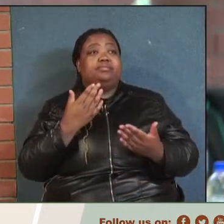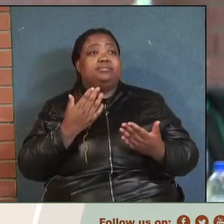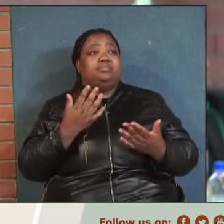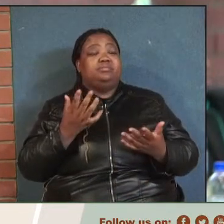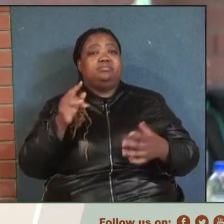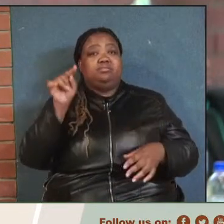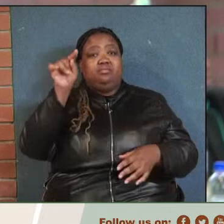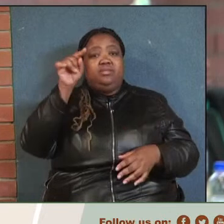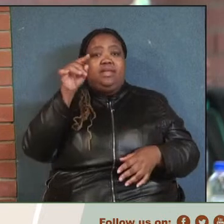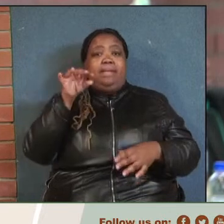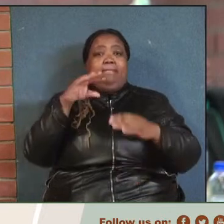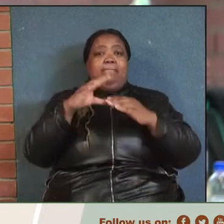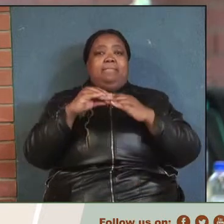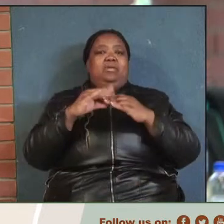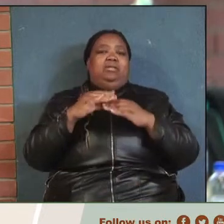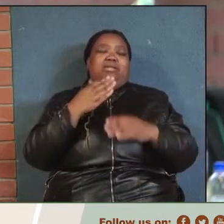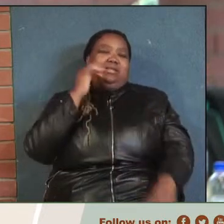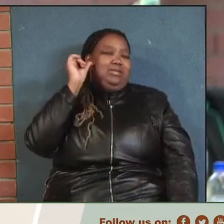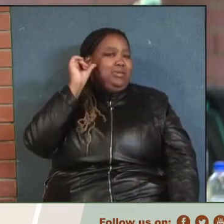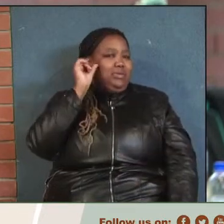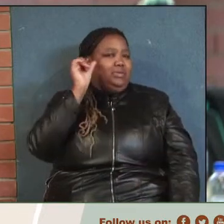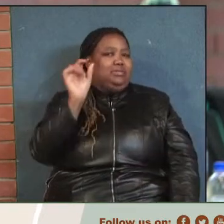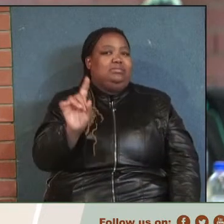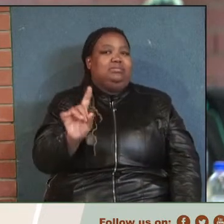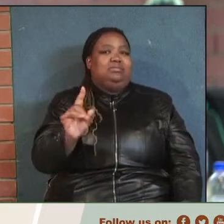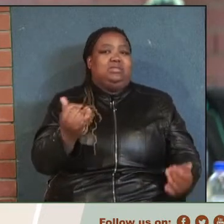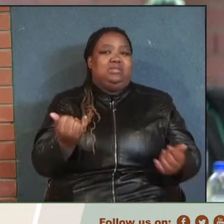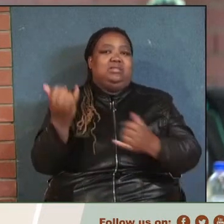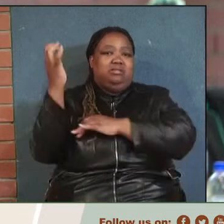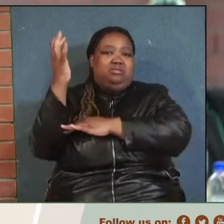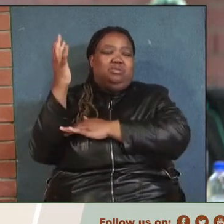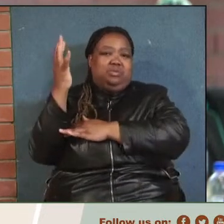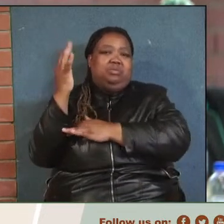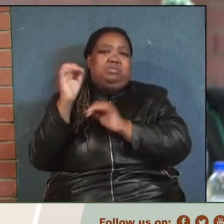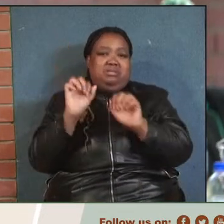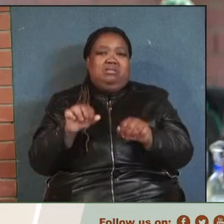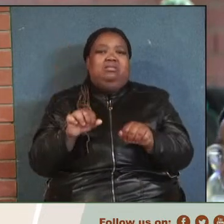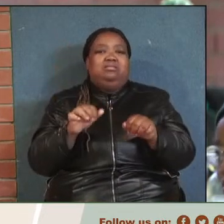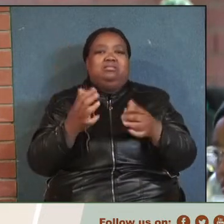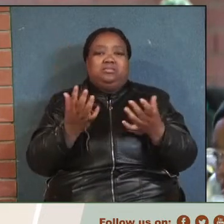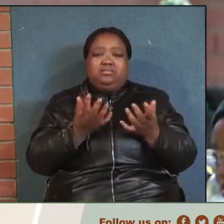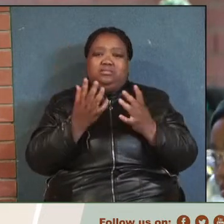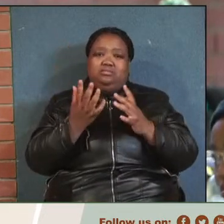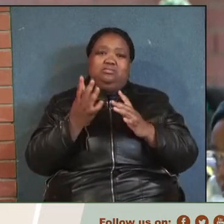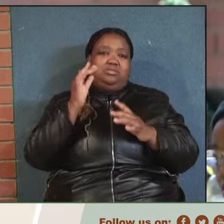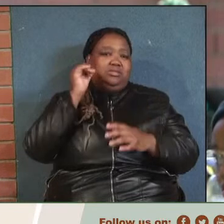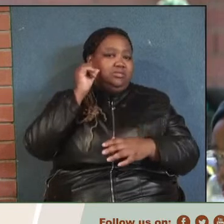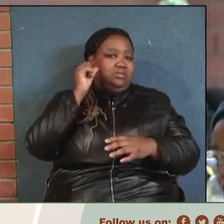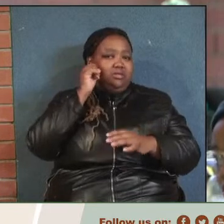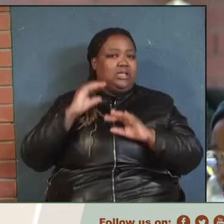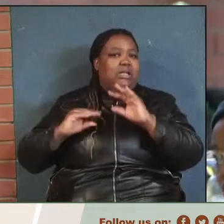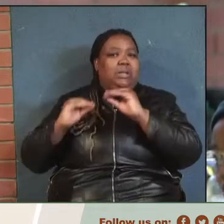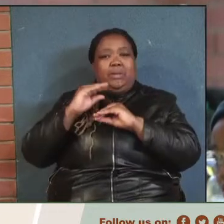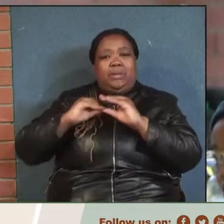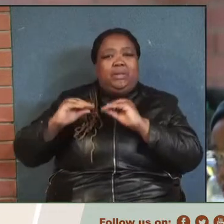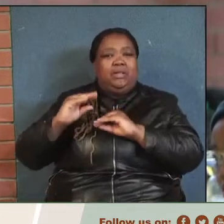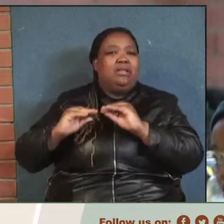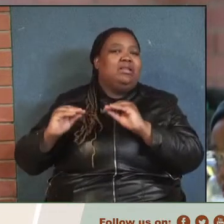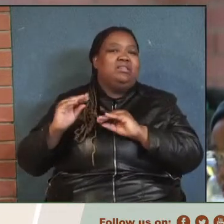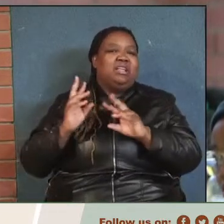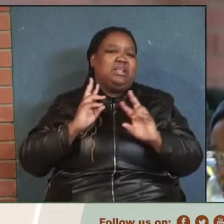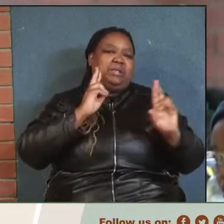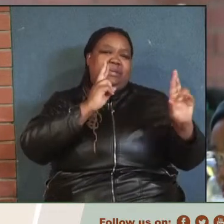there, please refrain from making noise. She is presenting a speech, and it is disrespectful for you to be having your own conversations in the